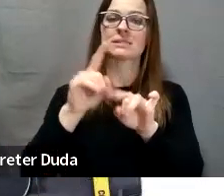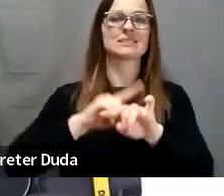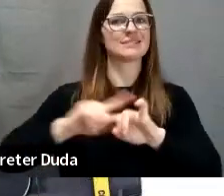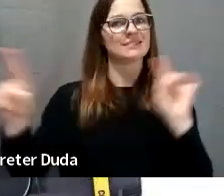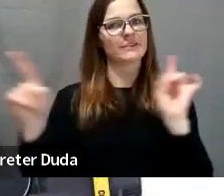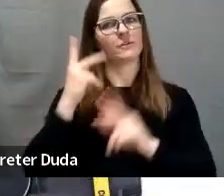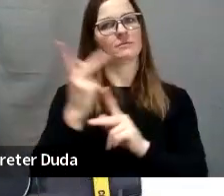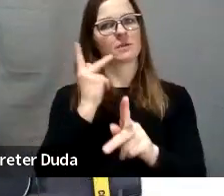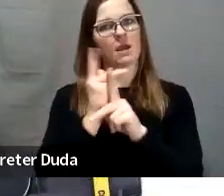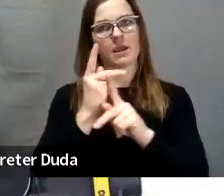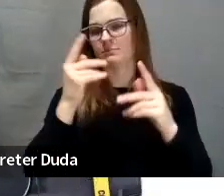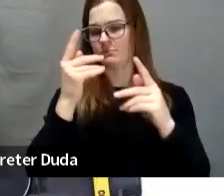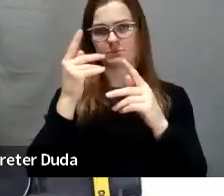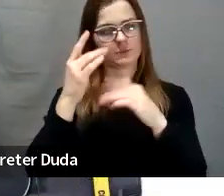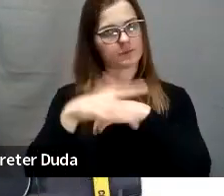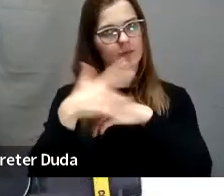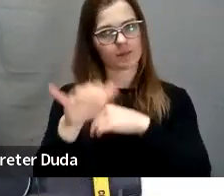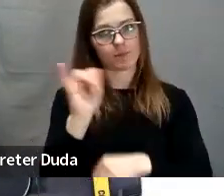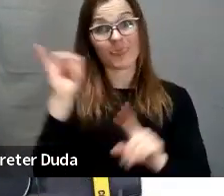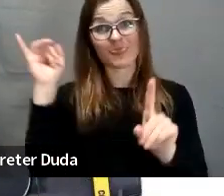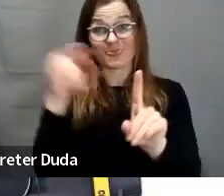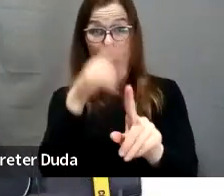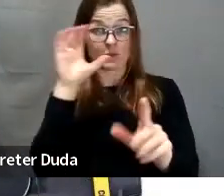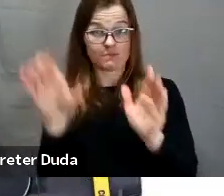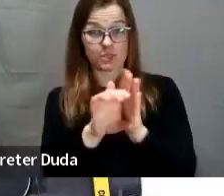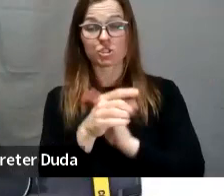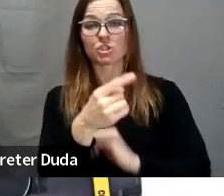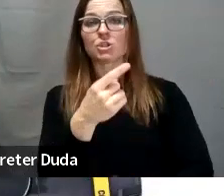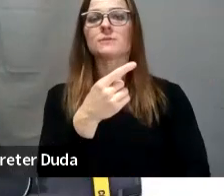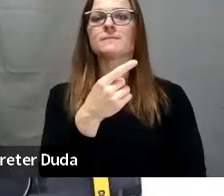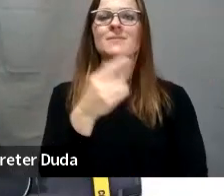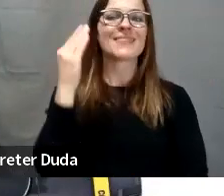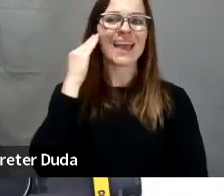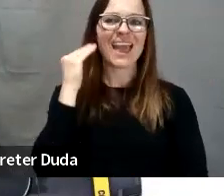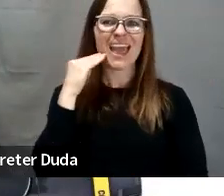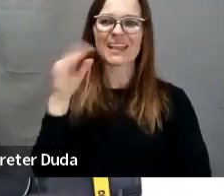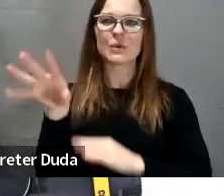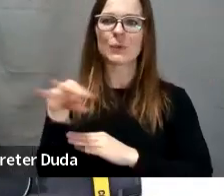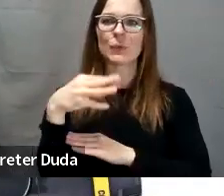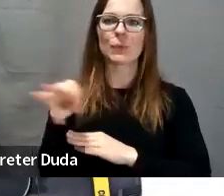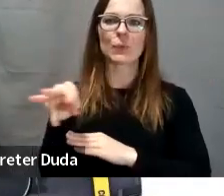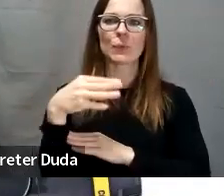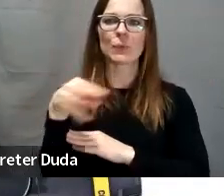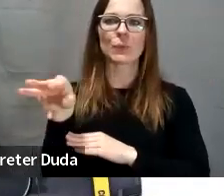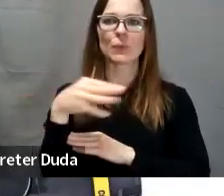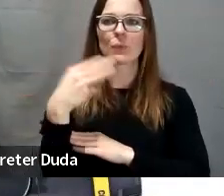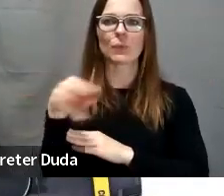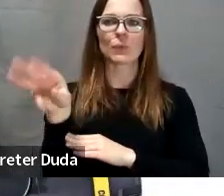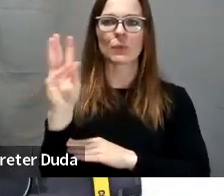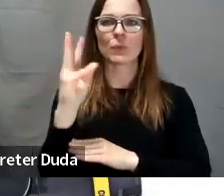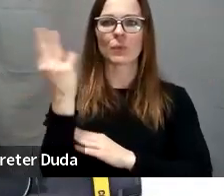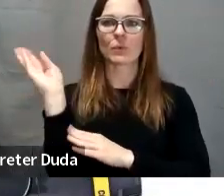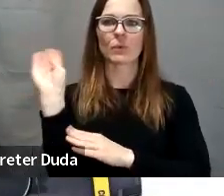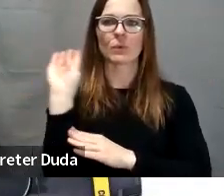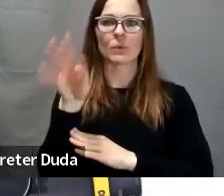different varieties too. This particular one, the head of it swivels, so you're able to point it in any direction. And